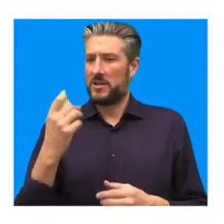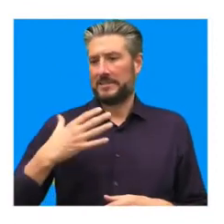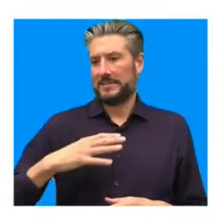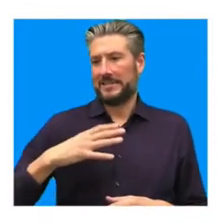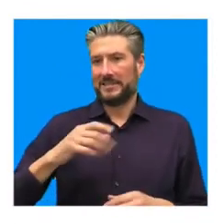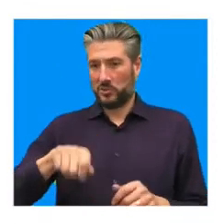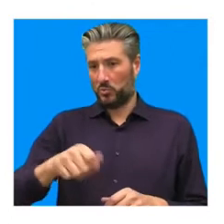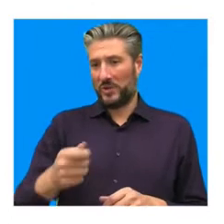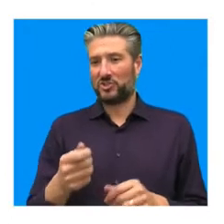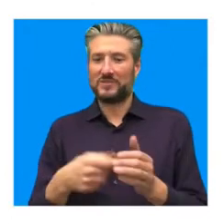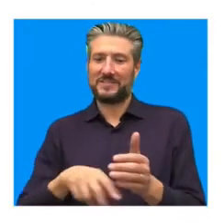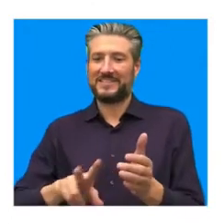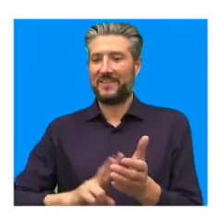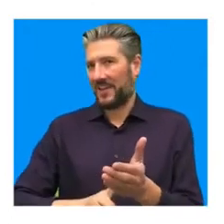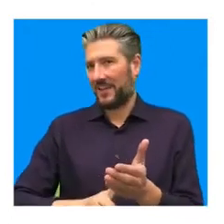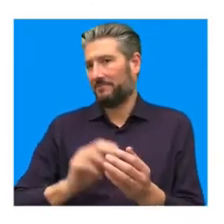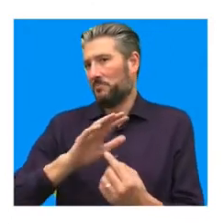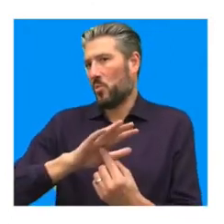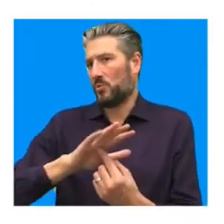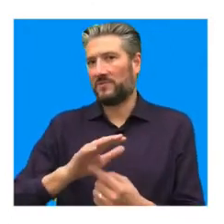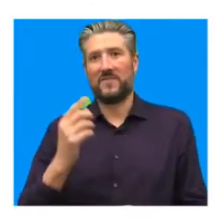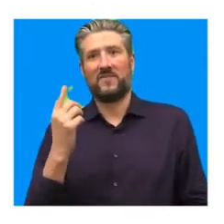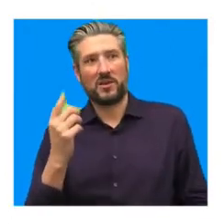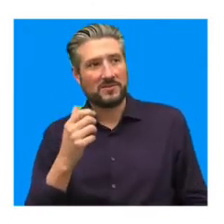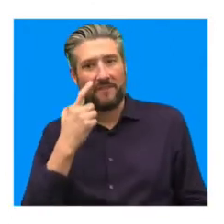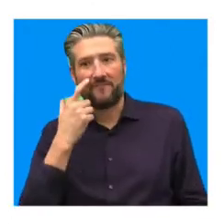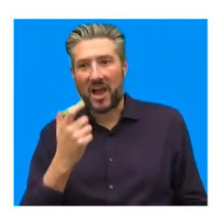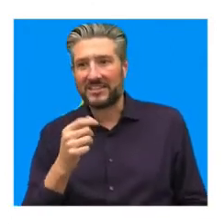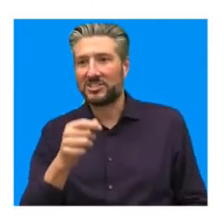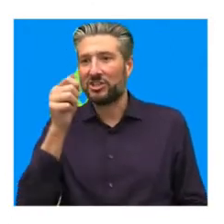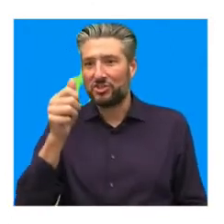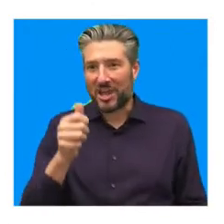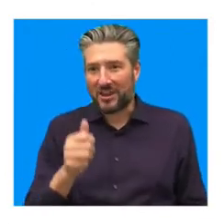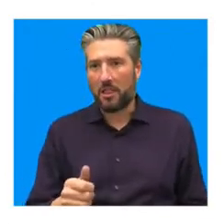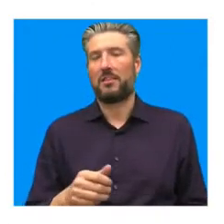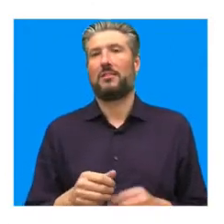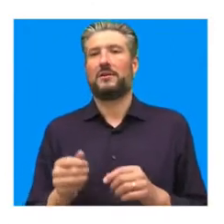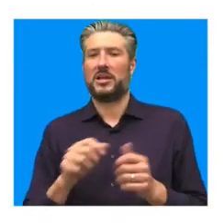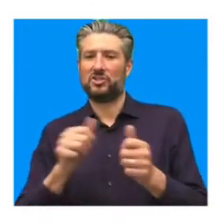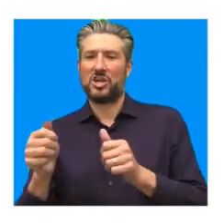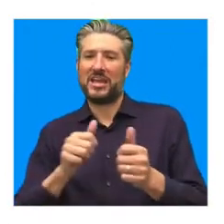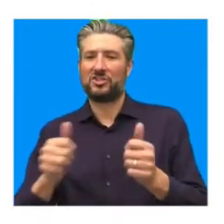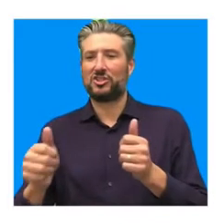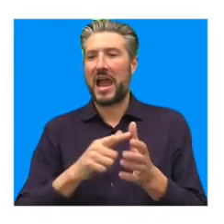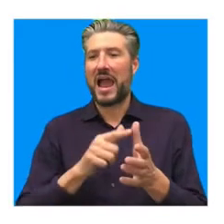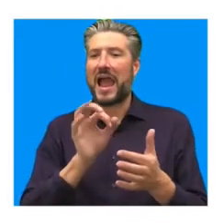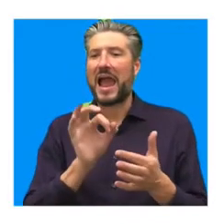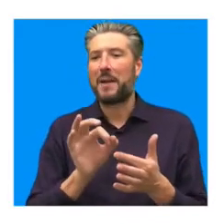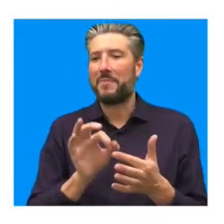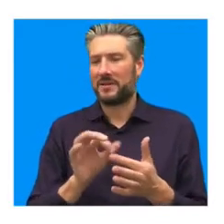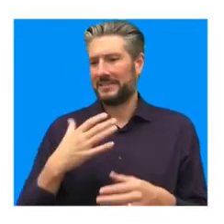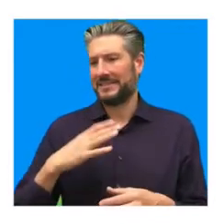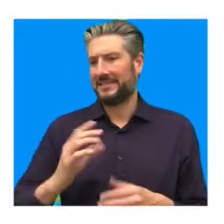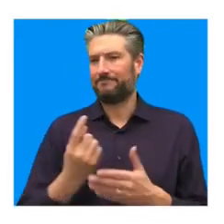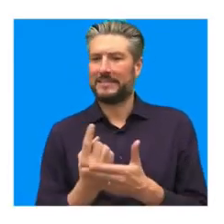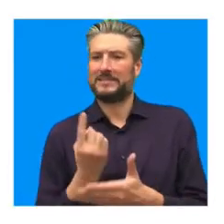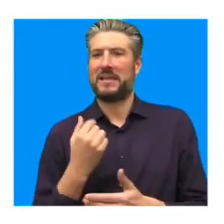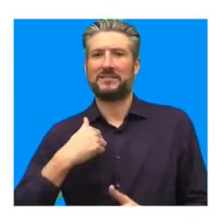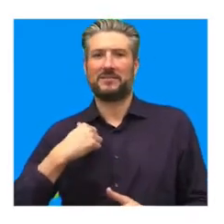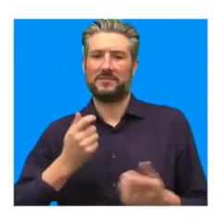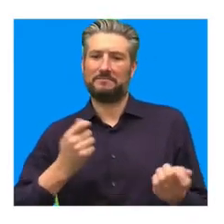on, find channels to watch, switch between apps, and do everything independently.